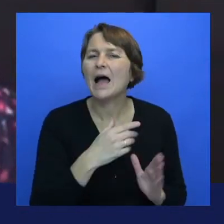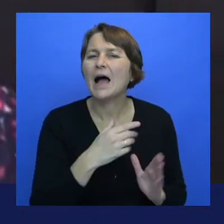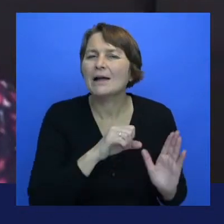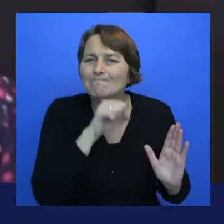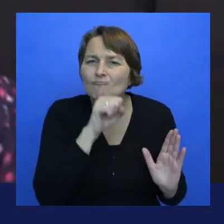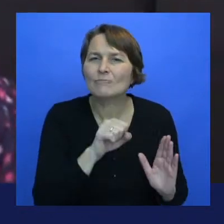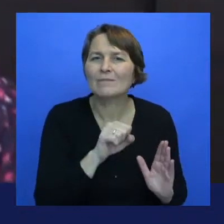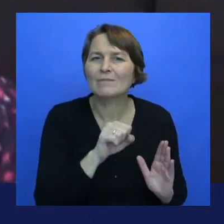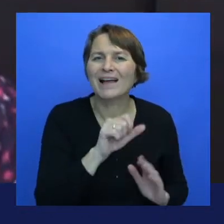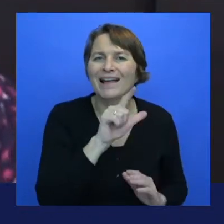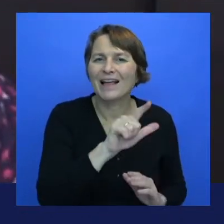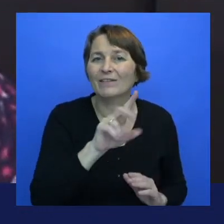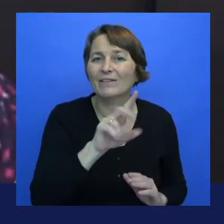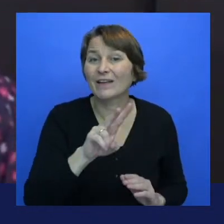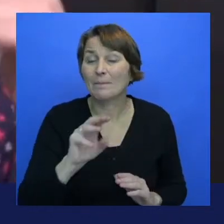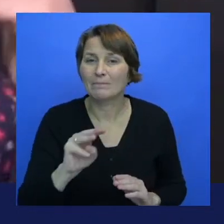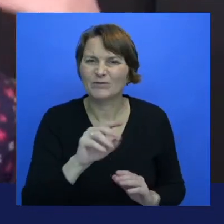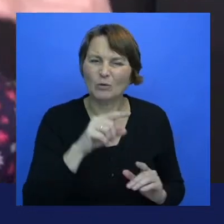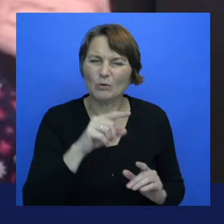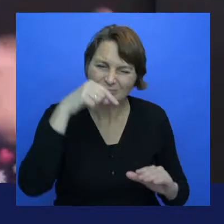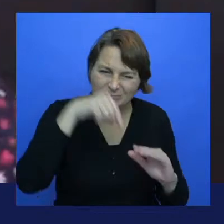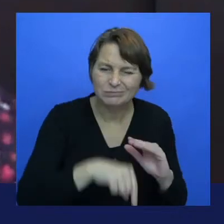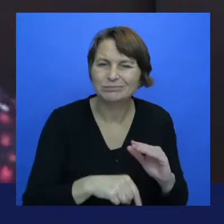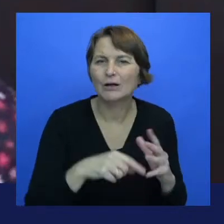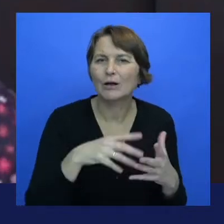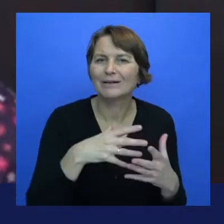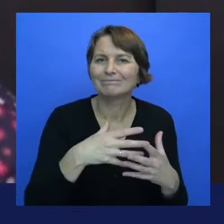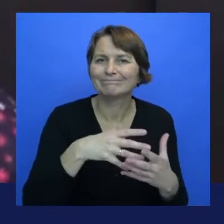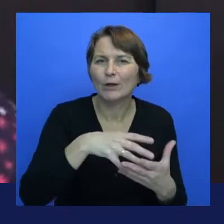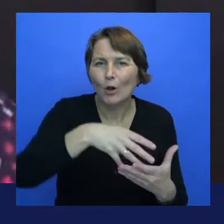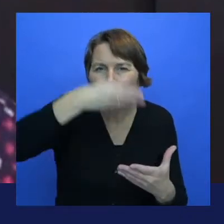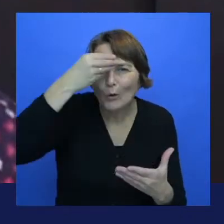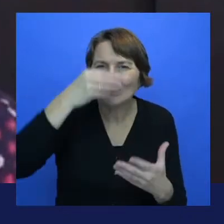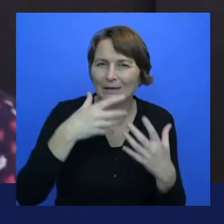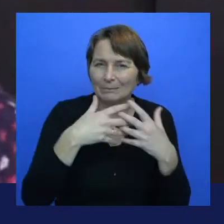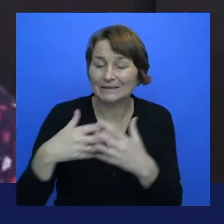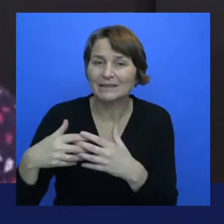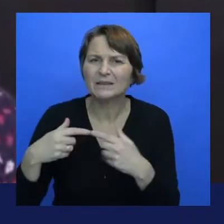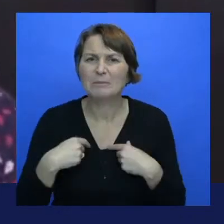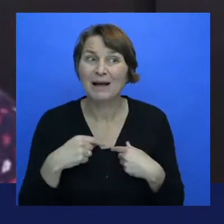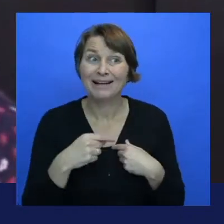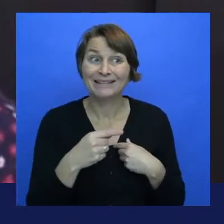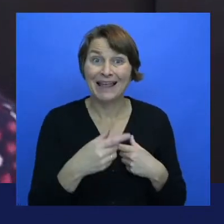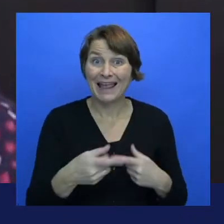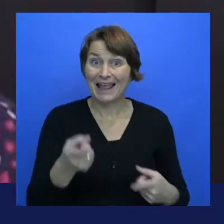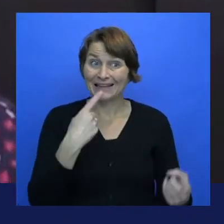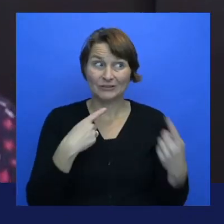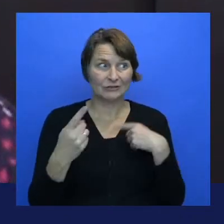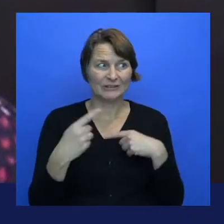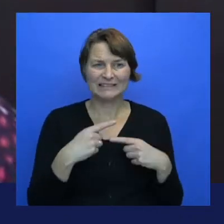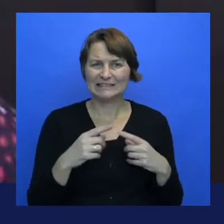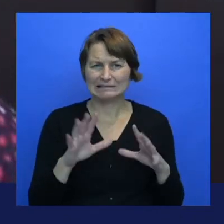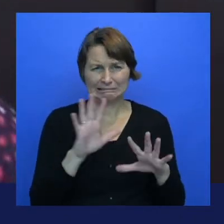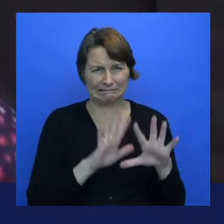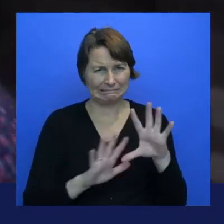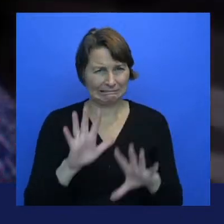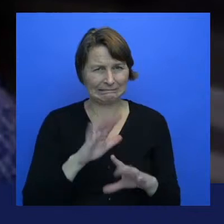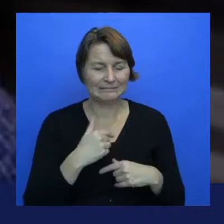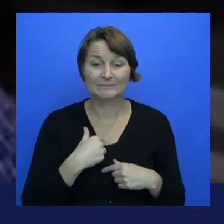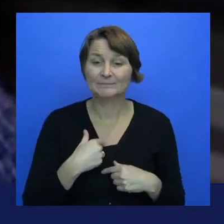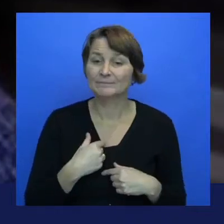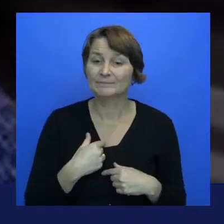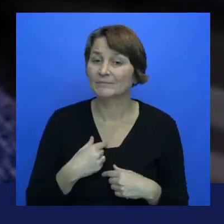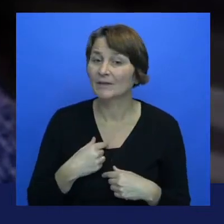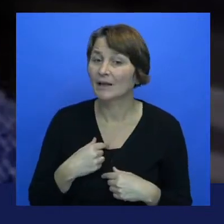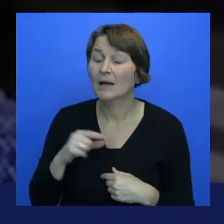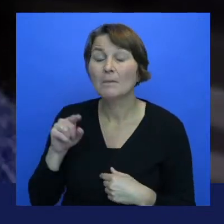Award winners about deep learning, and their answers tend to be quite squishy. Yeah. And it's not normal, right? You